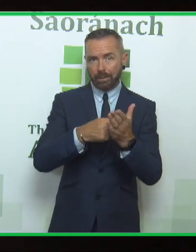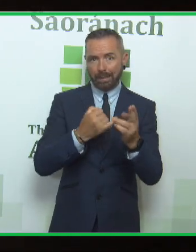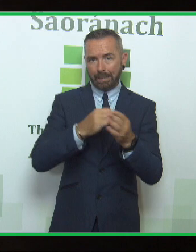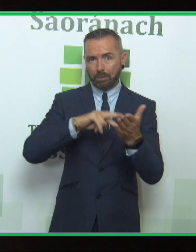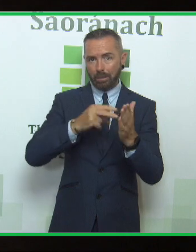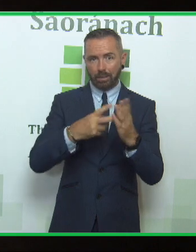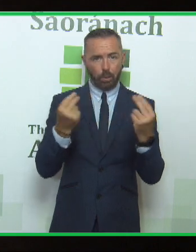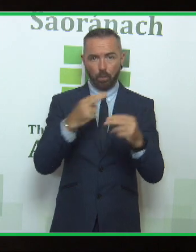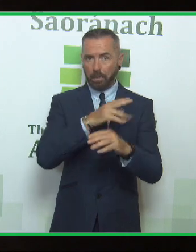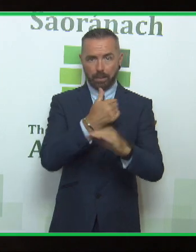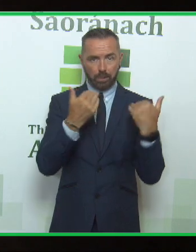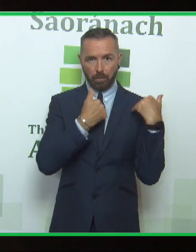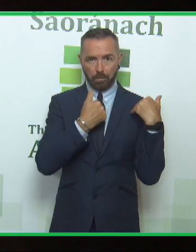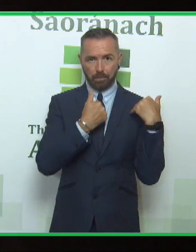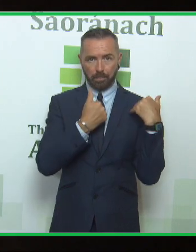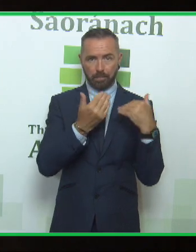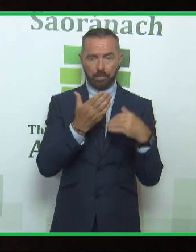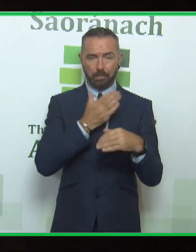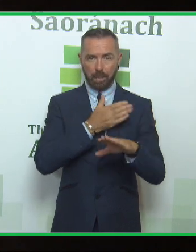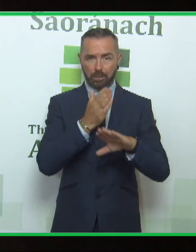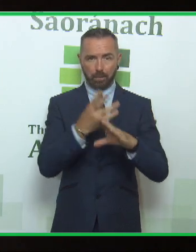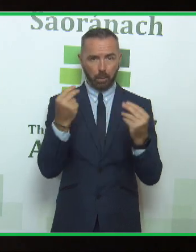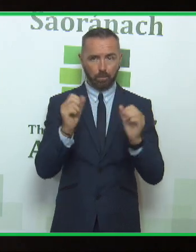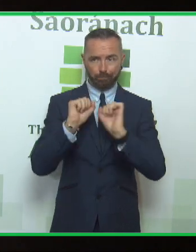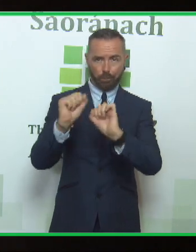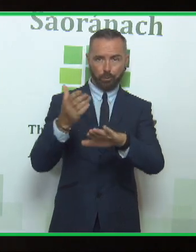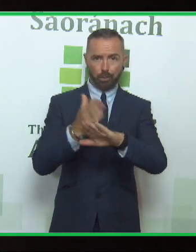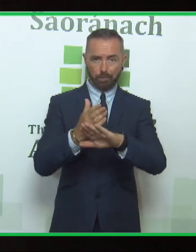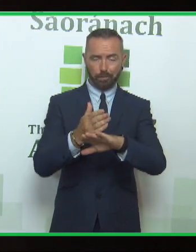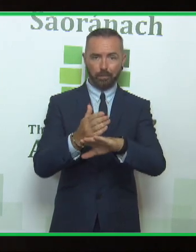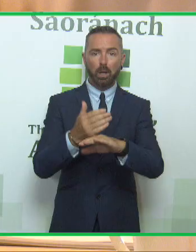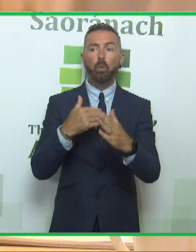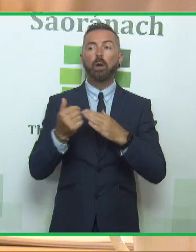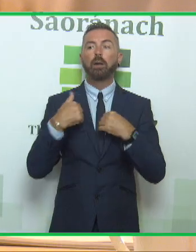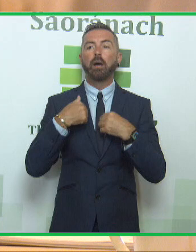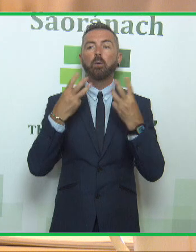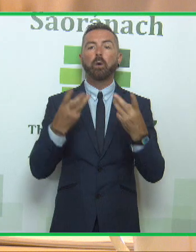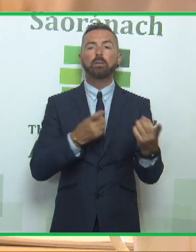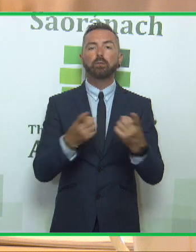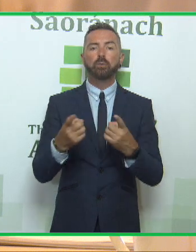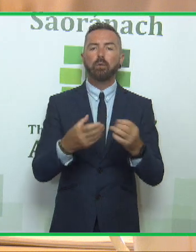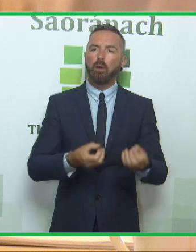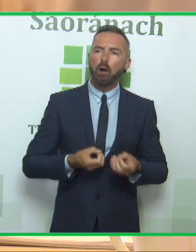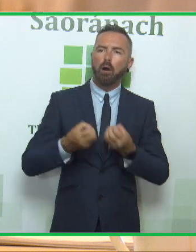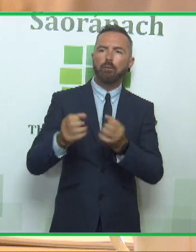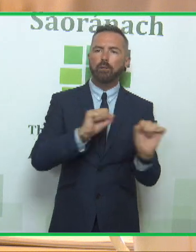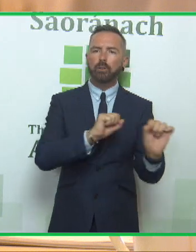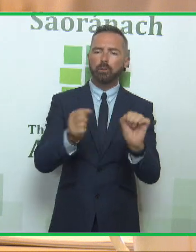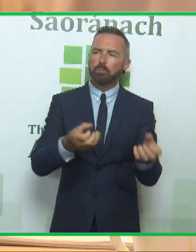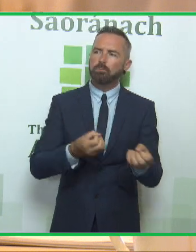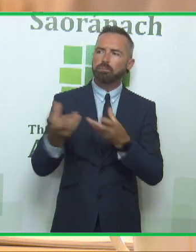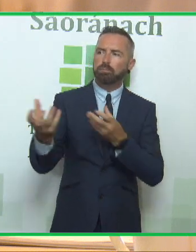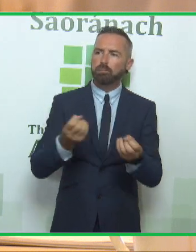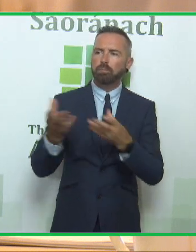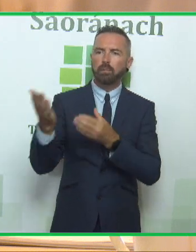do. That's your remit. What I'm here to do is to offer to you some insights